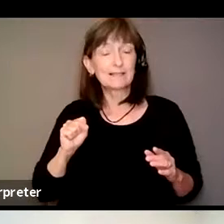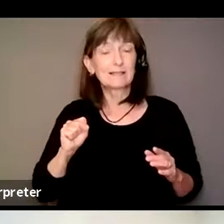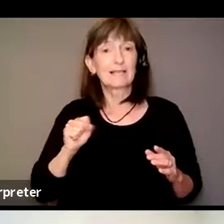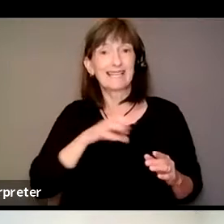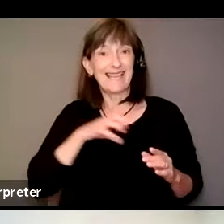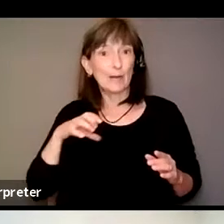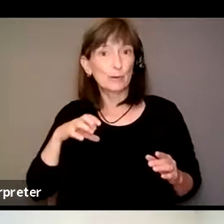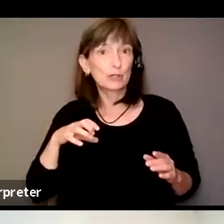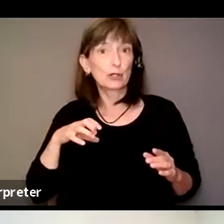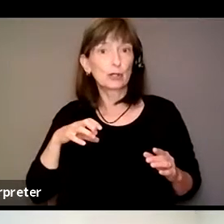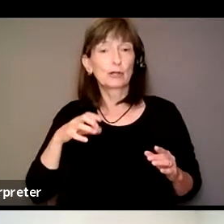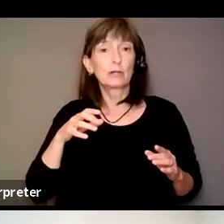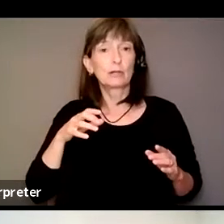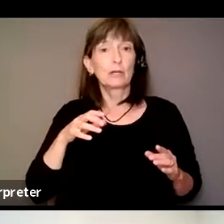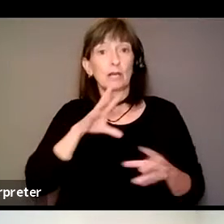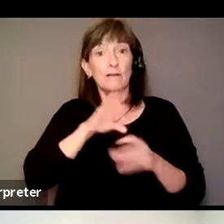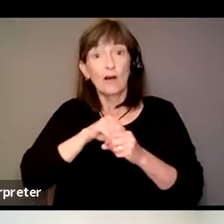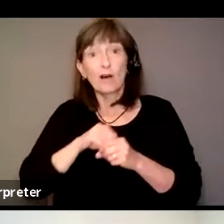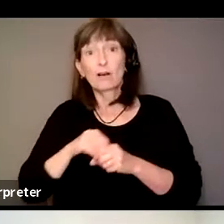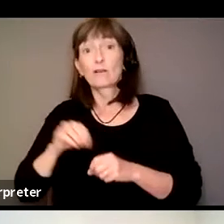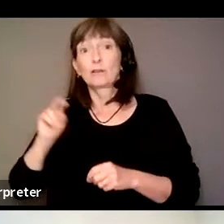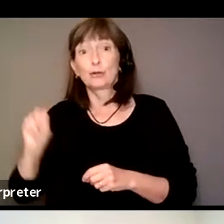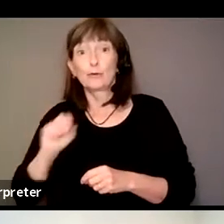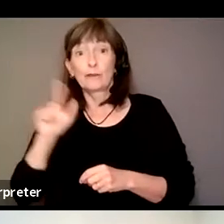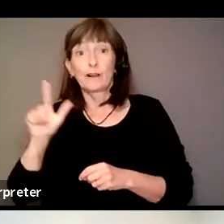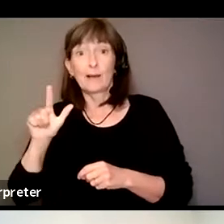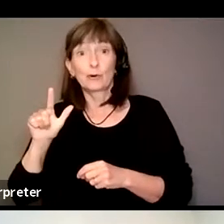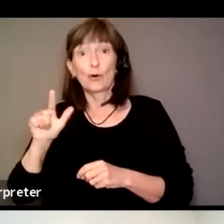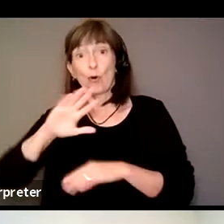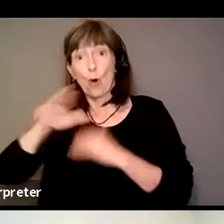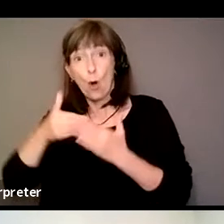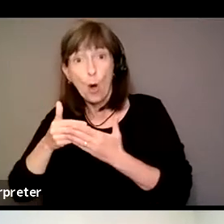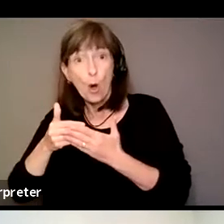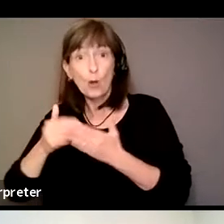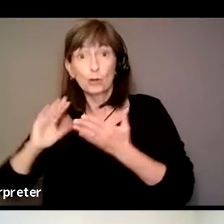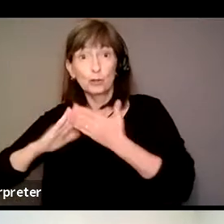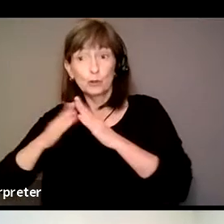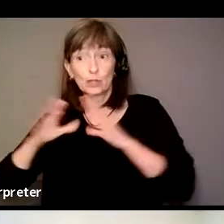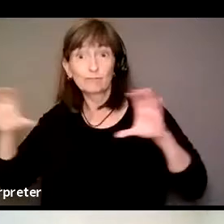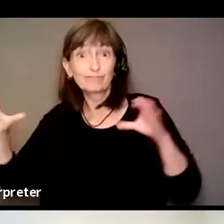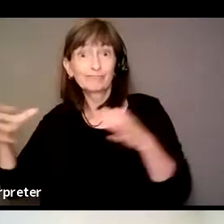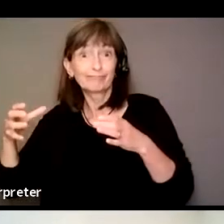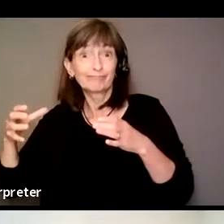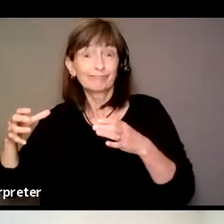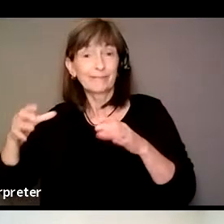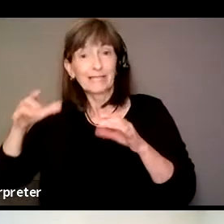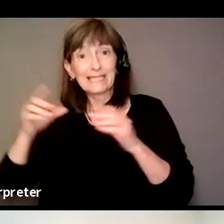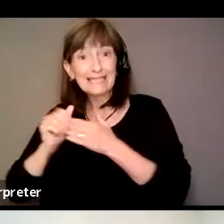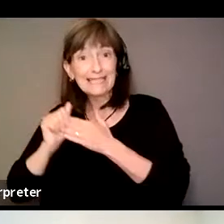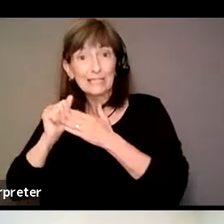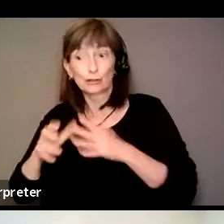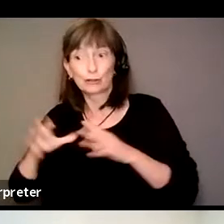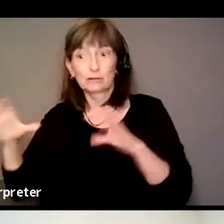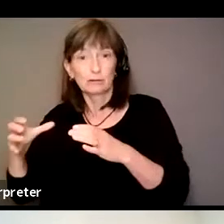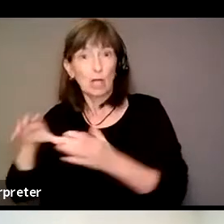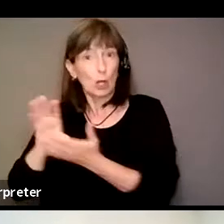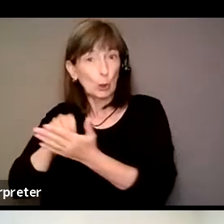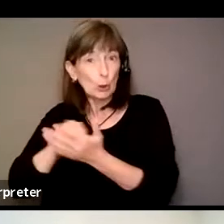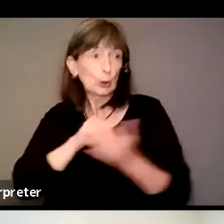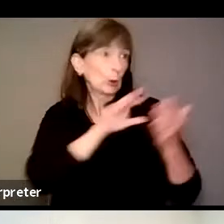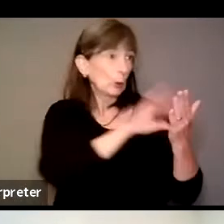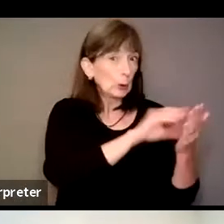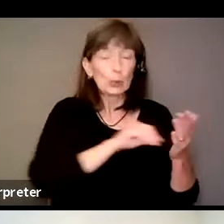in Municipalities Newfoundland and Labrador events, working with the provincial government on advocacy days through MNL. It's